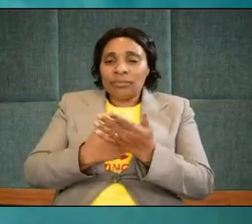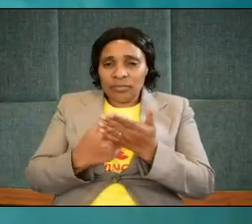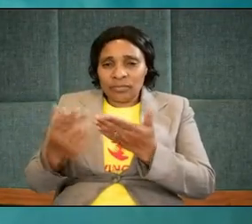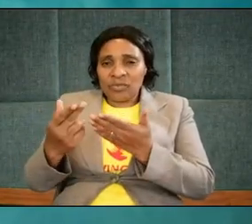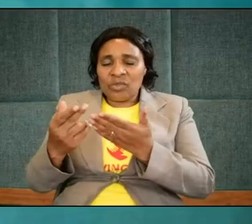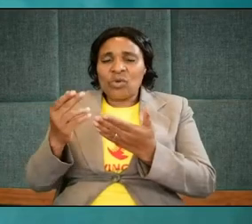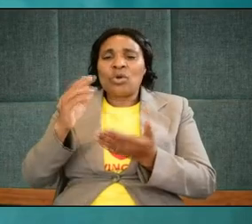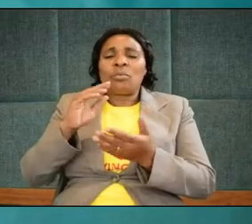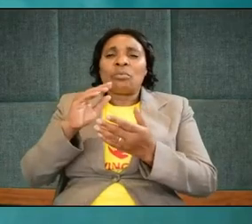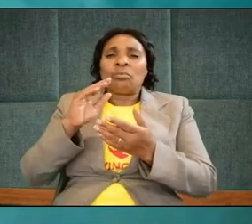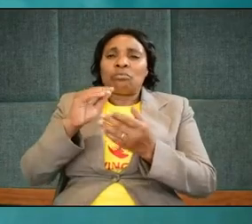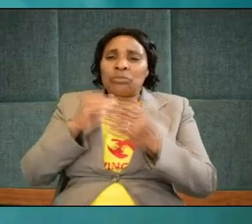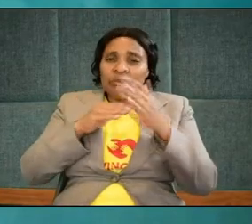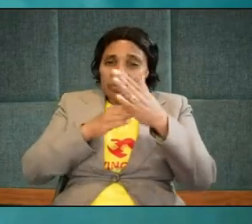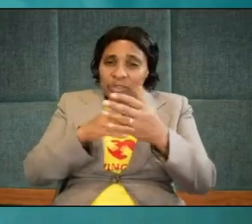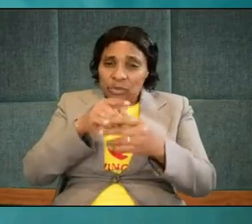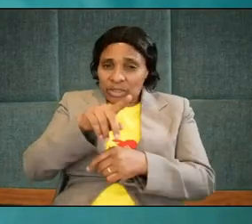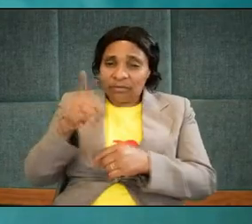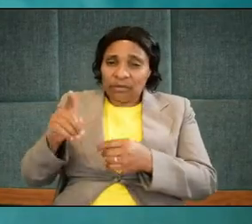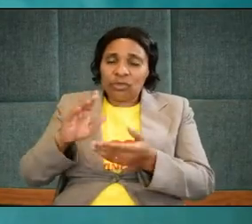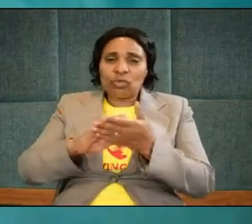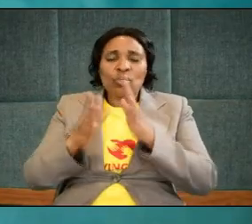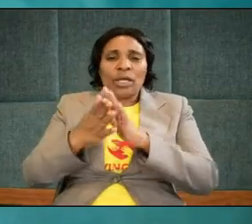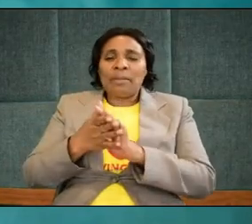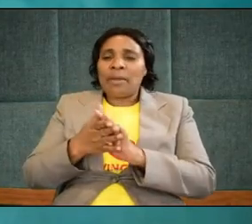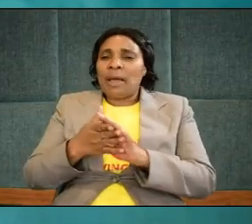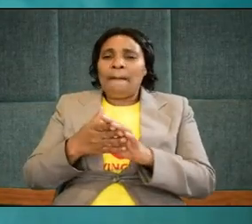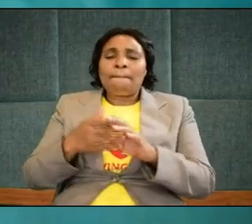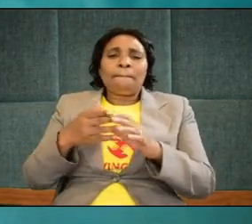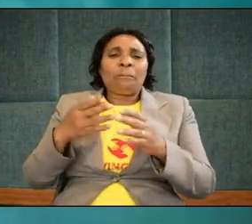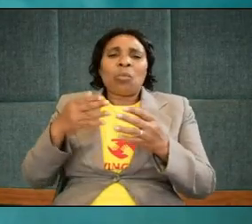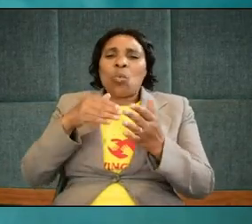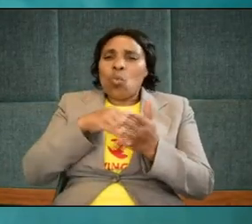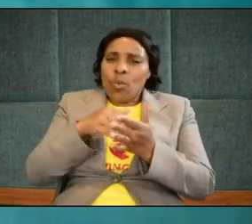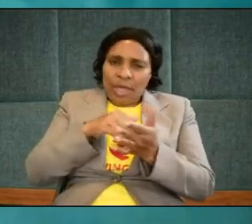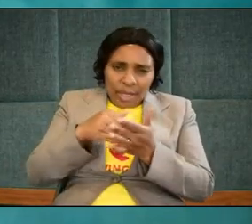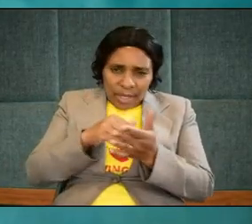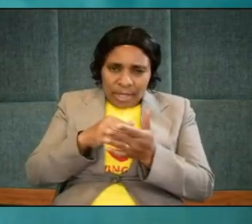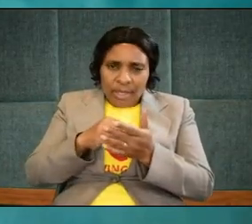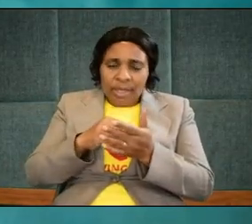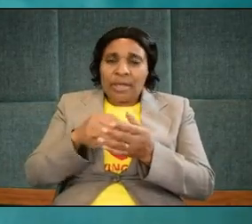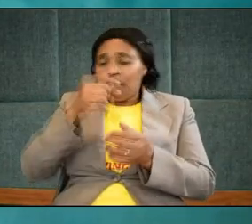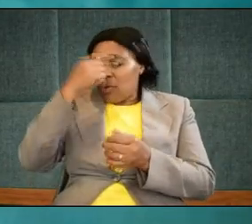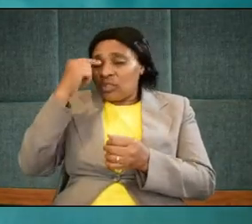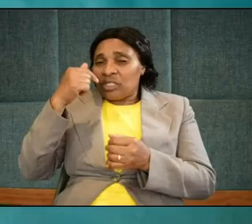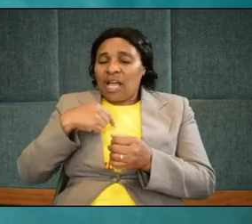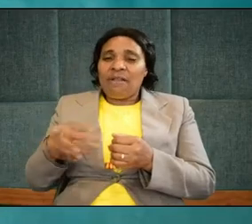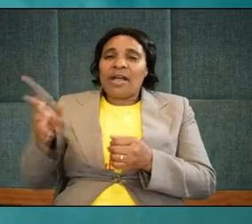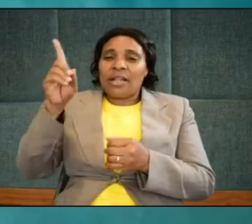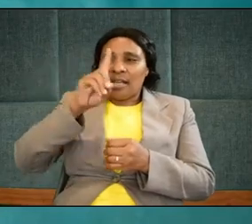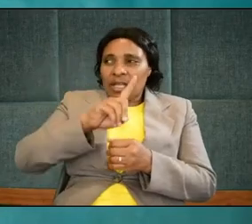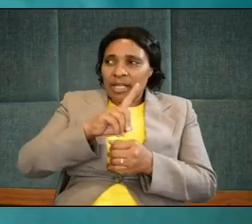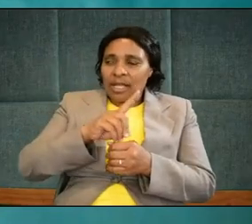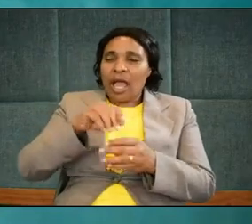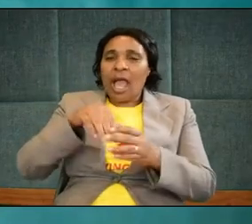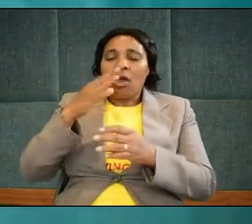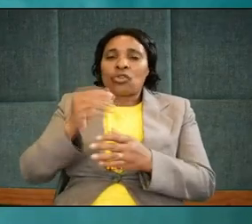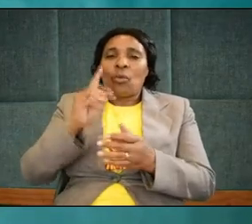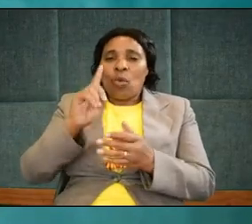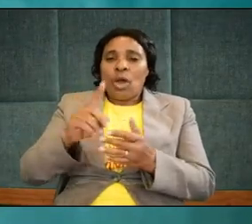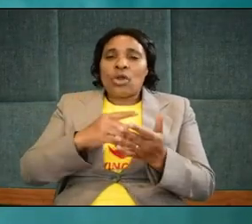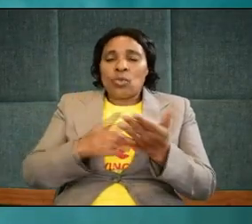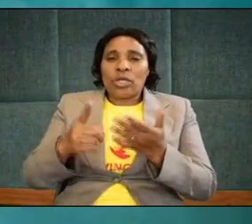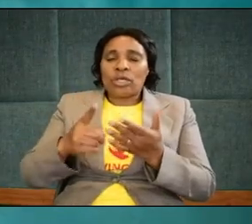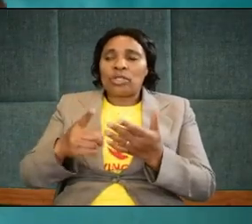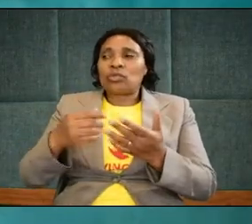becoming fatigued because we have dedicated a day out of our week to take a break. And at the same